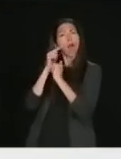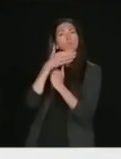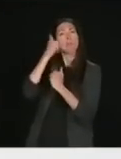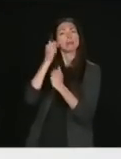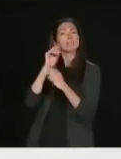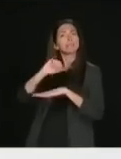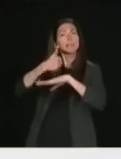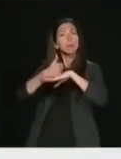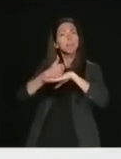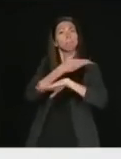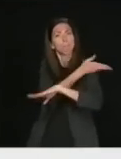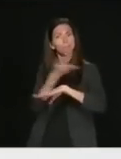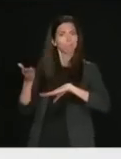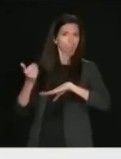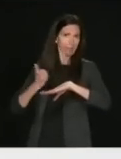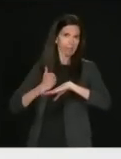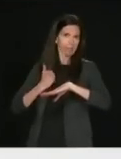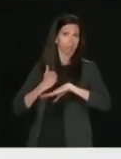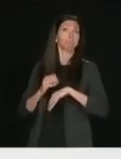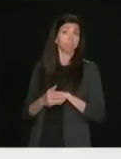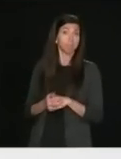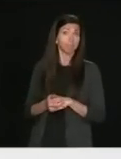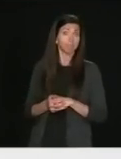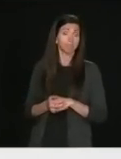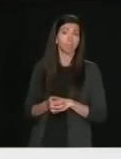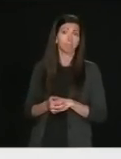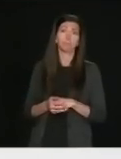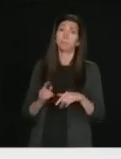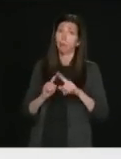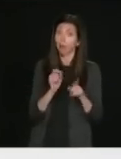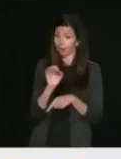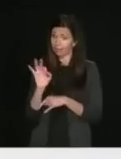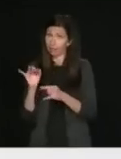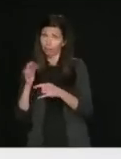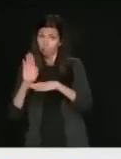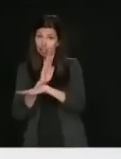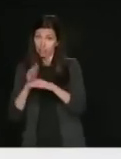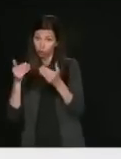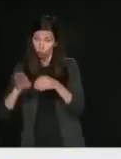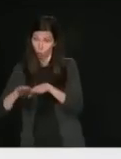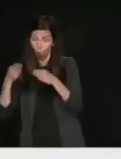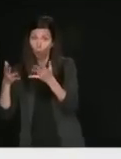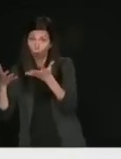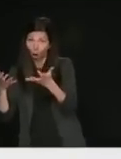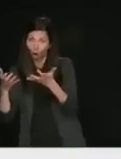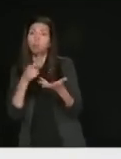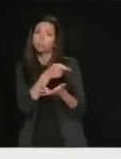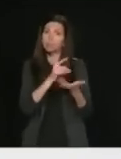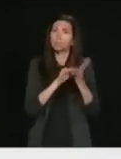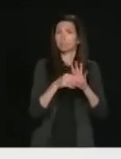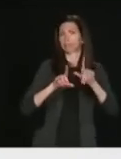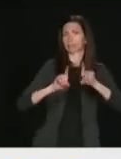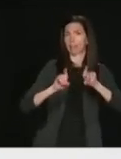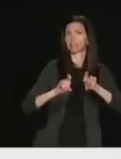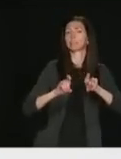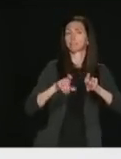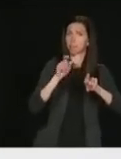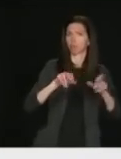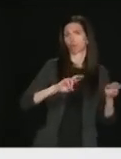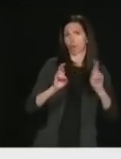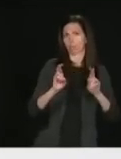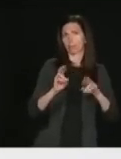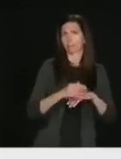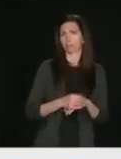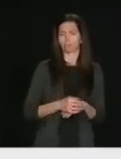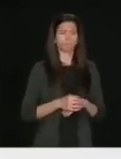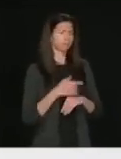approach, and we know that will be essential. And on the border, when things do start reopening, what kind of infrastructure do you